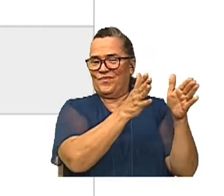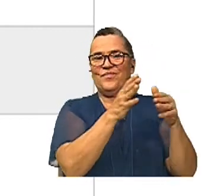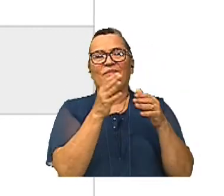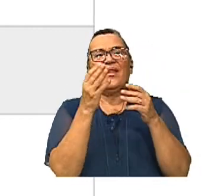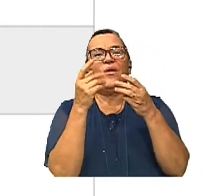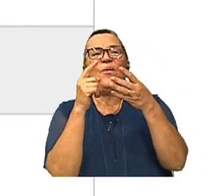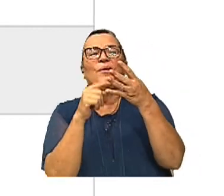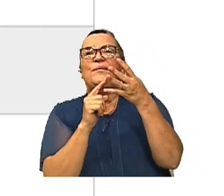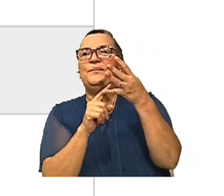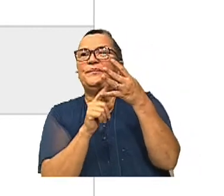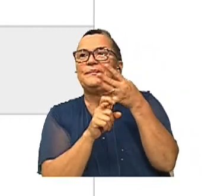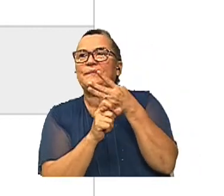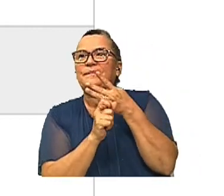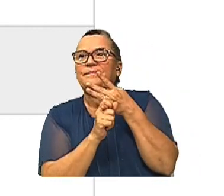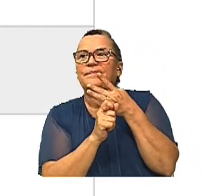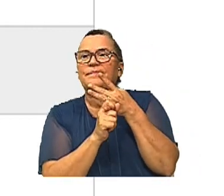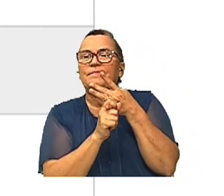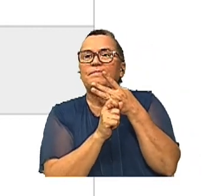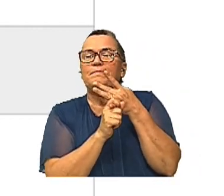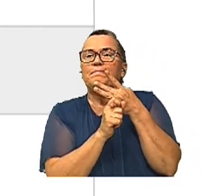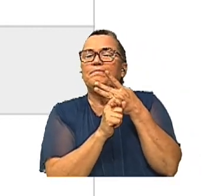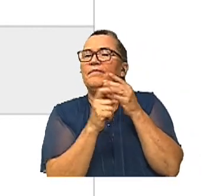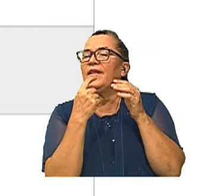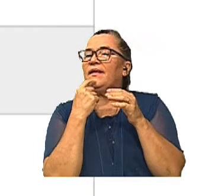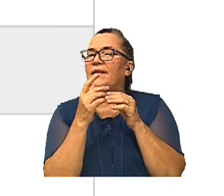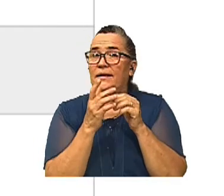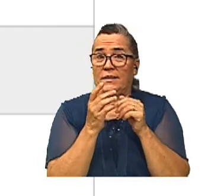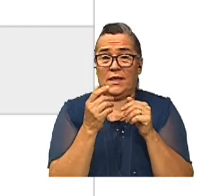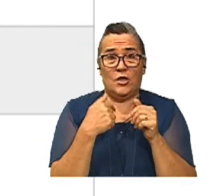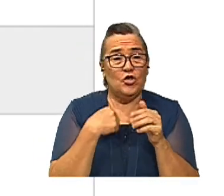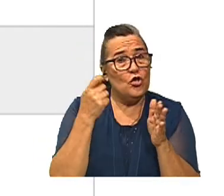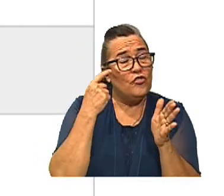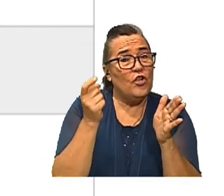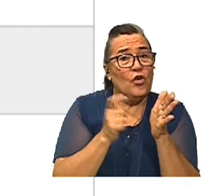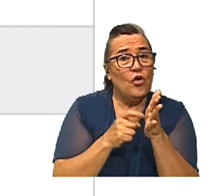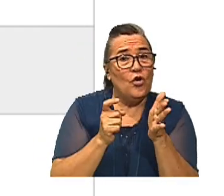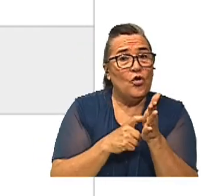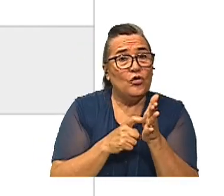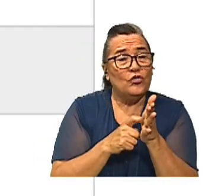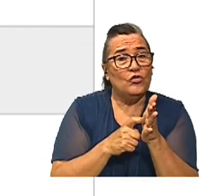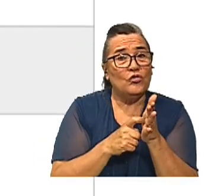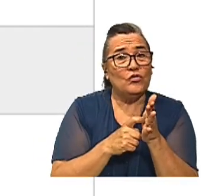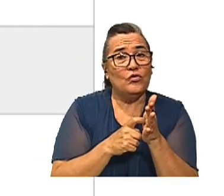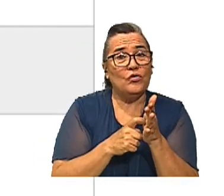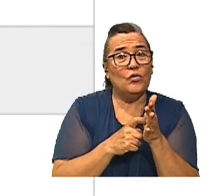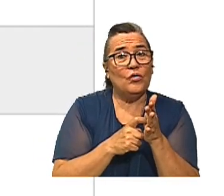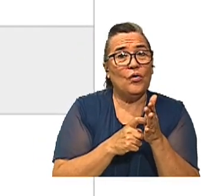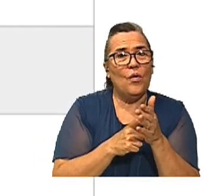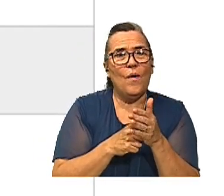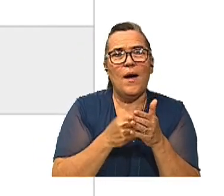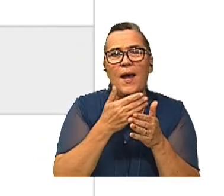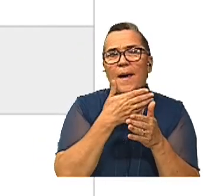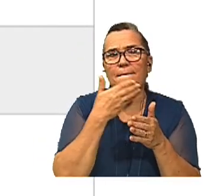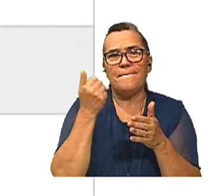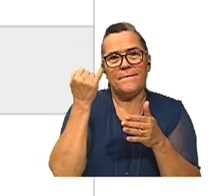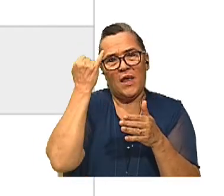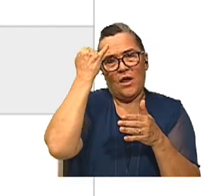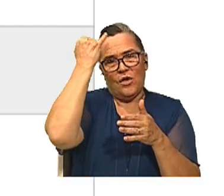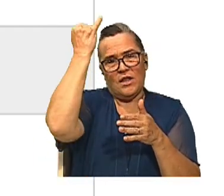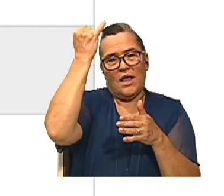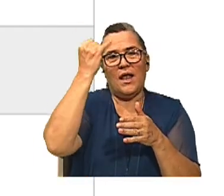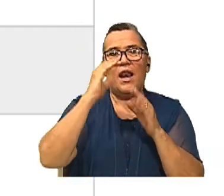see the other one. It says, I recognize the main idea in a